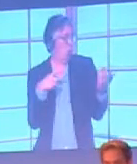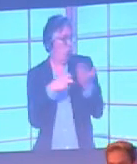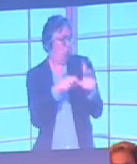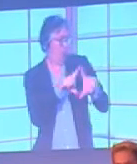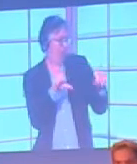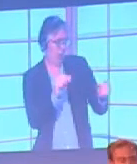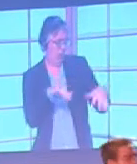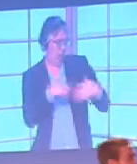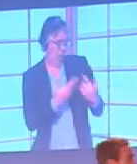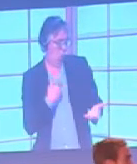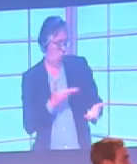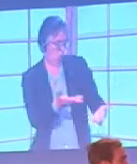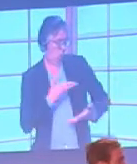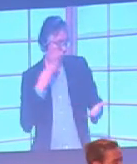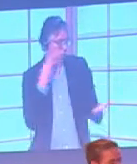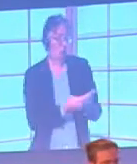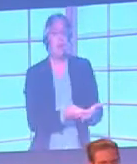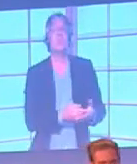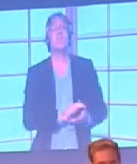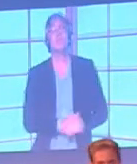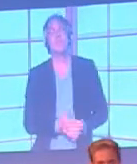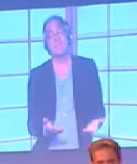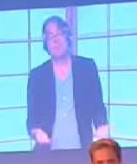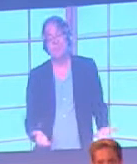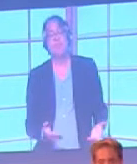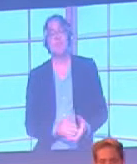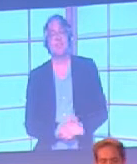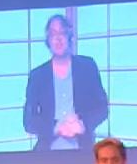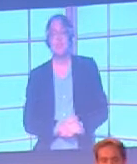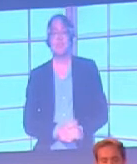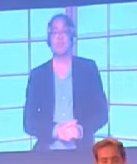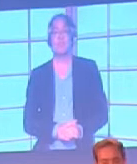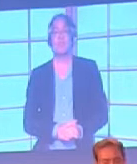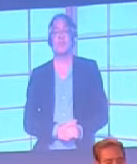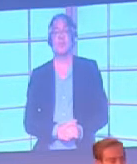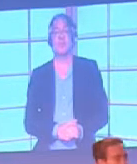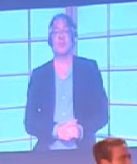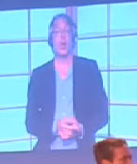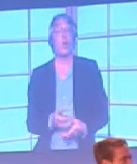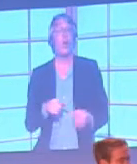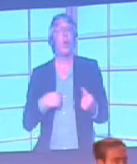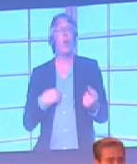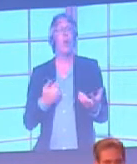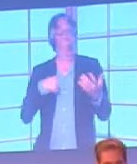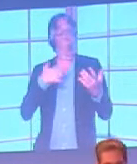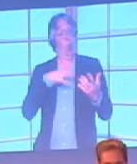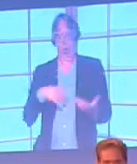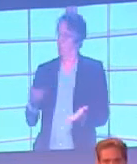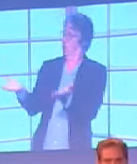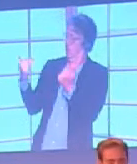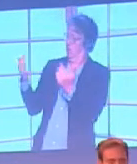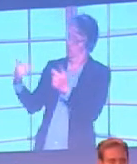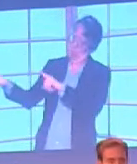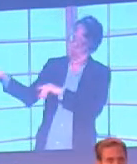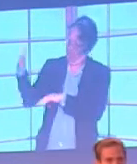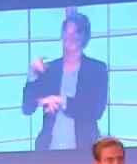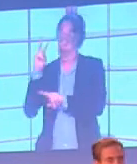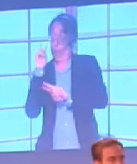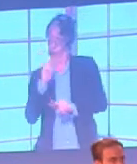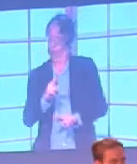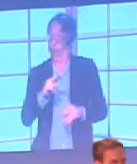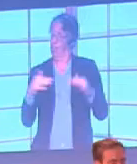raised before within one of the presentations. So in order to have people coming to the football match, we